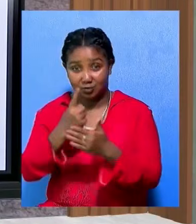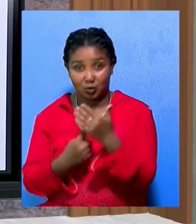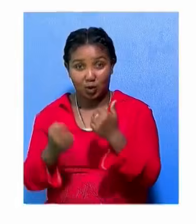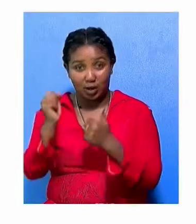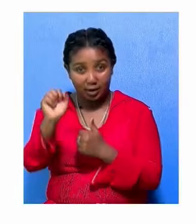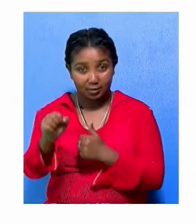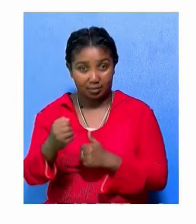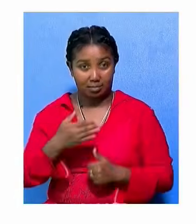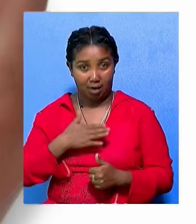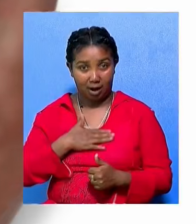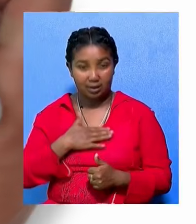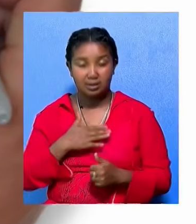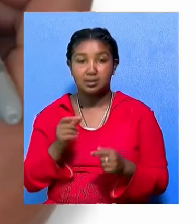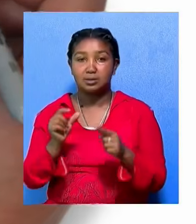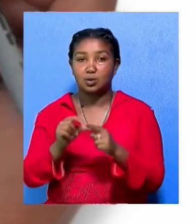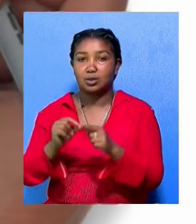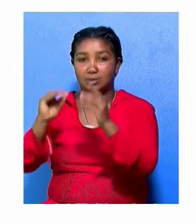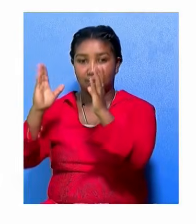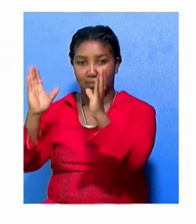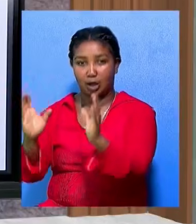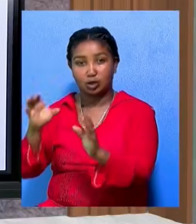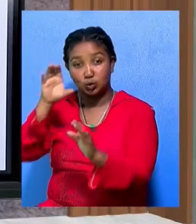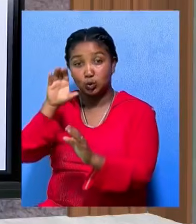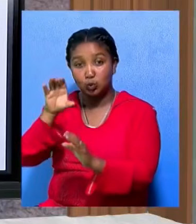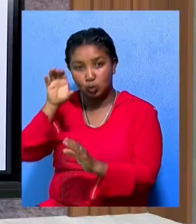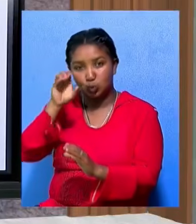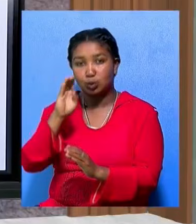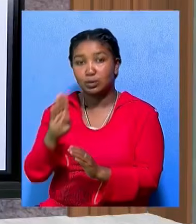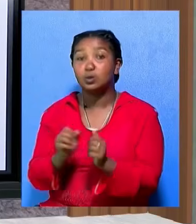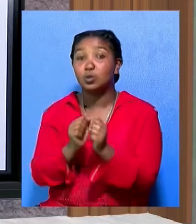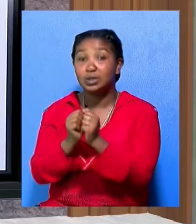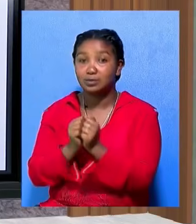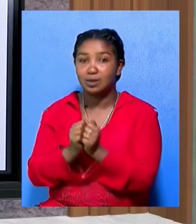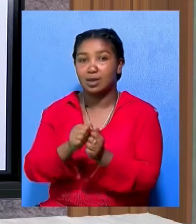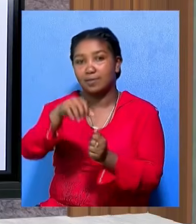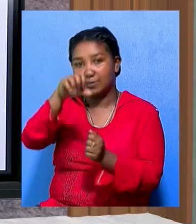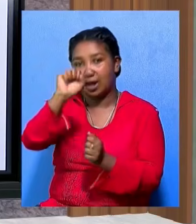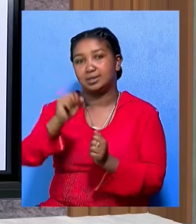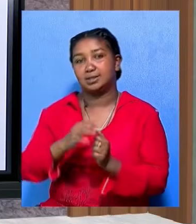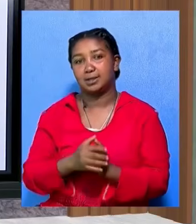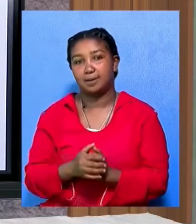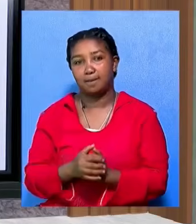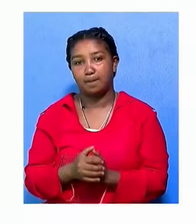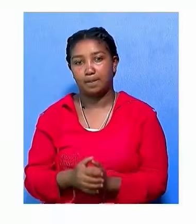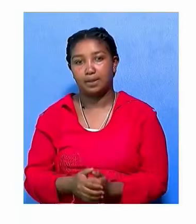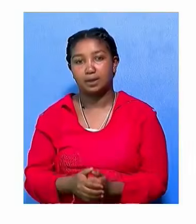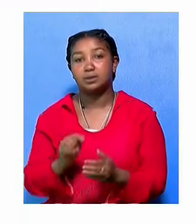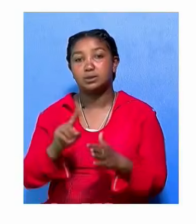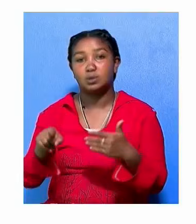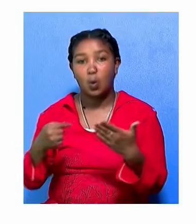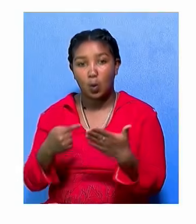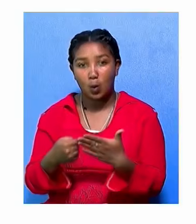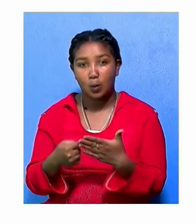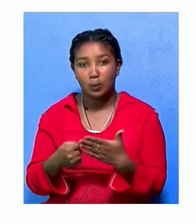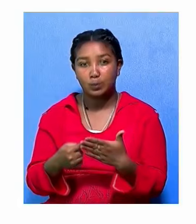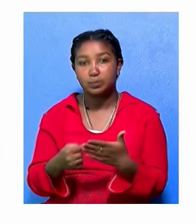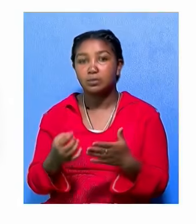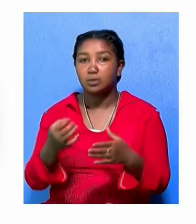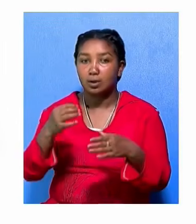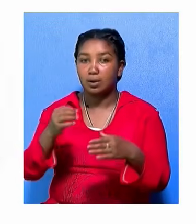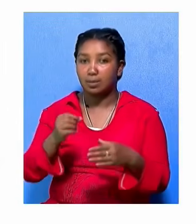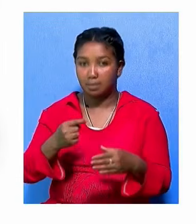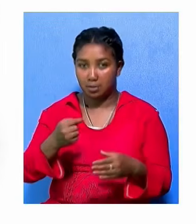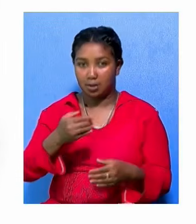singular. So the word in the bracket should be with S, okay? So, we have to say,